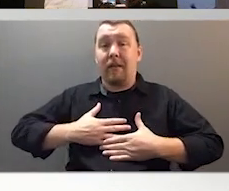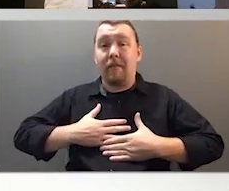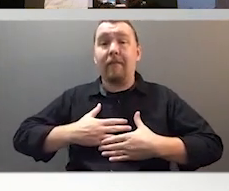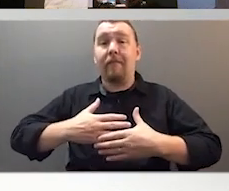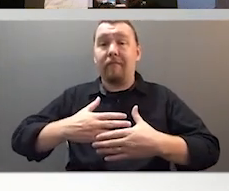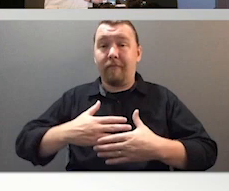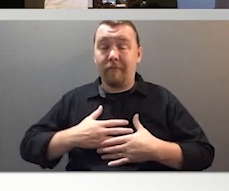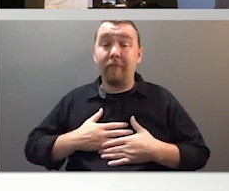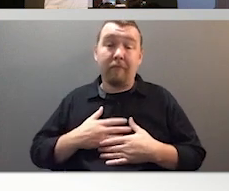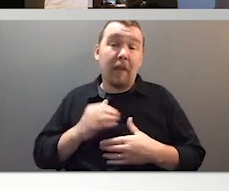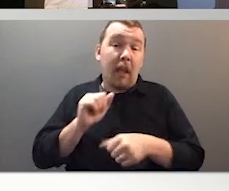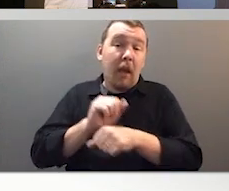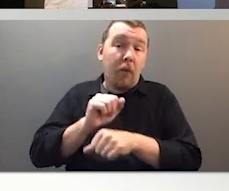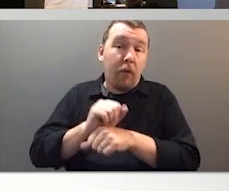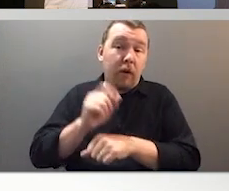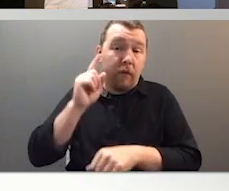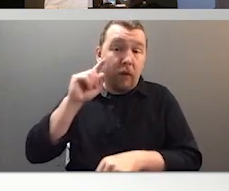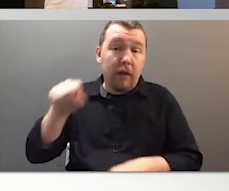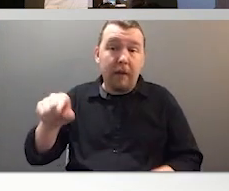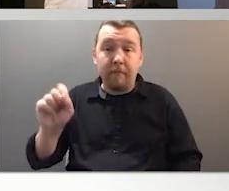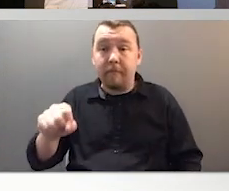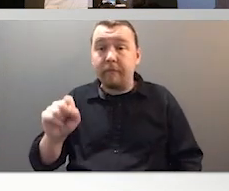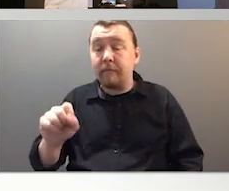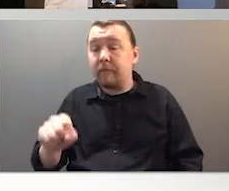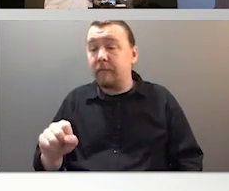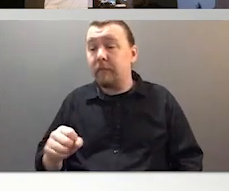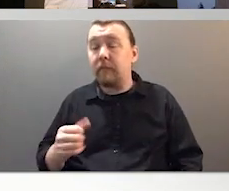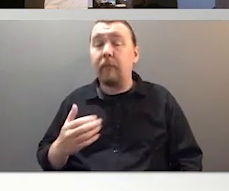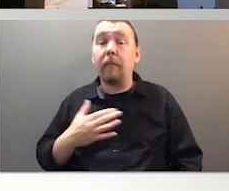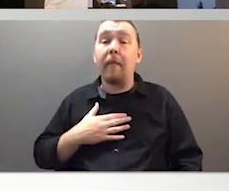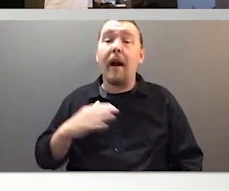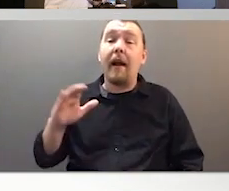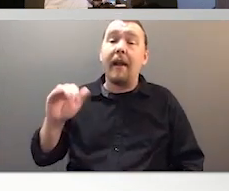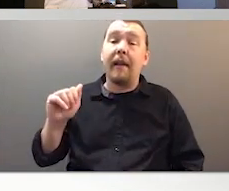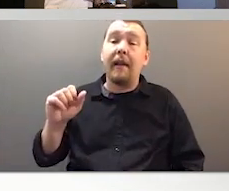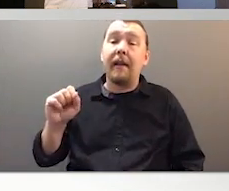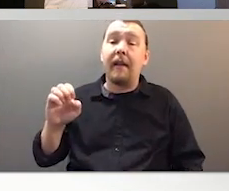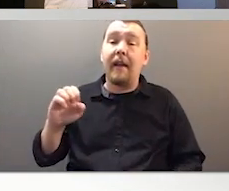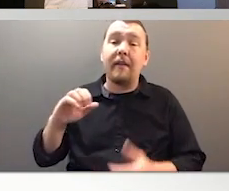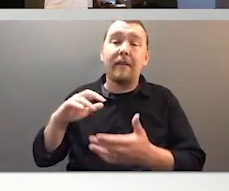it worked for him. So my case studies are very,